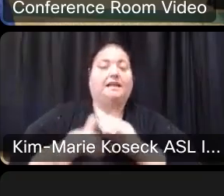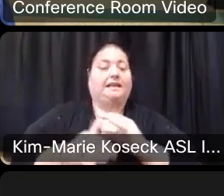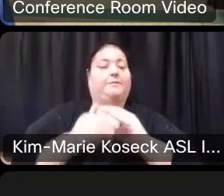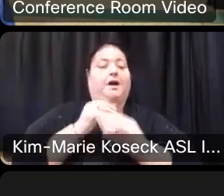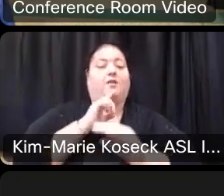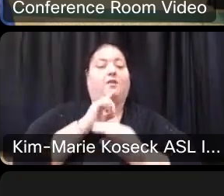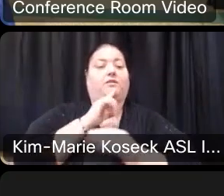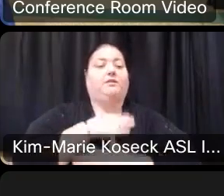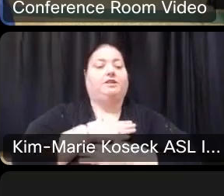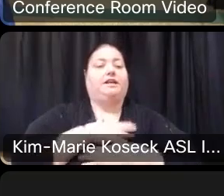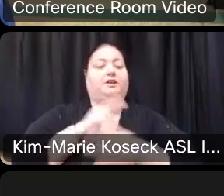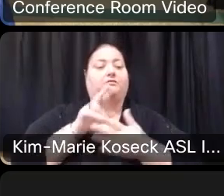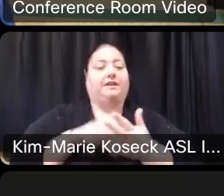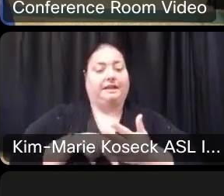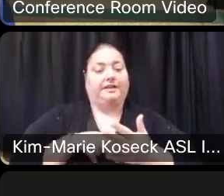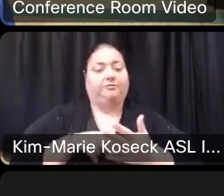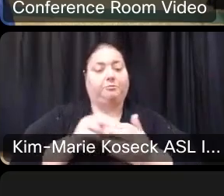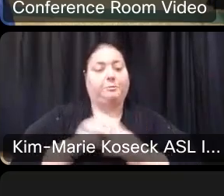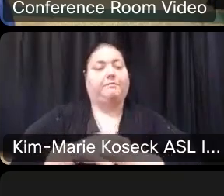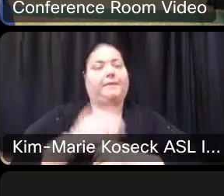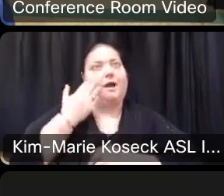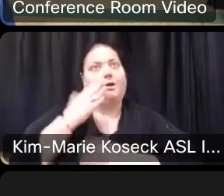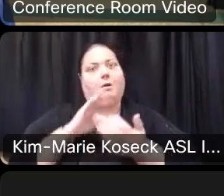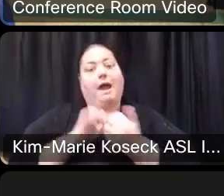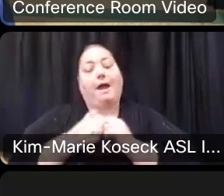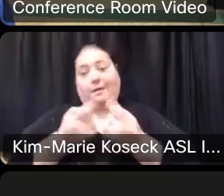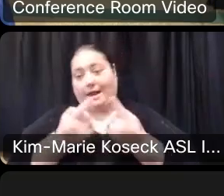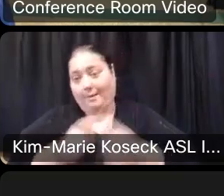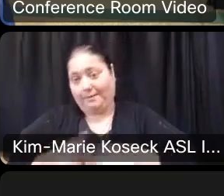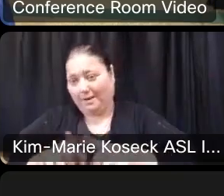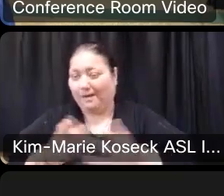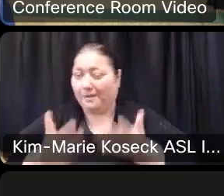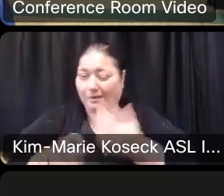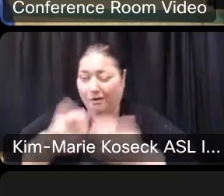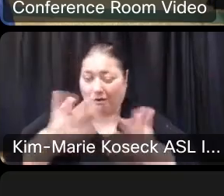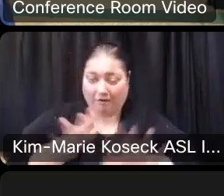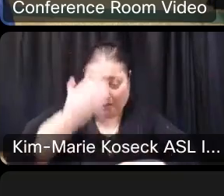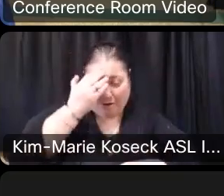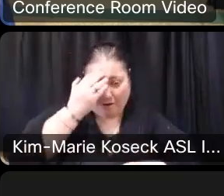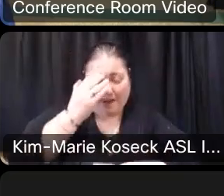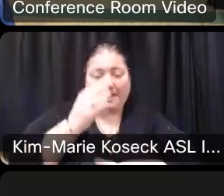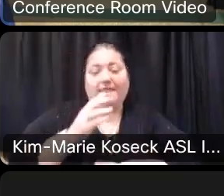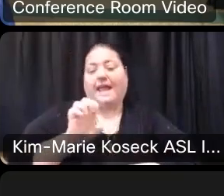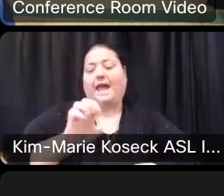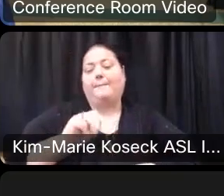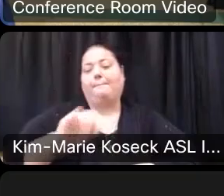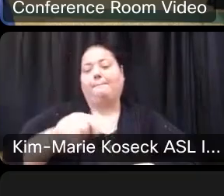it. I'm just going to add, not that I know how this happens, but maybe you all know this. The Empire State Building